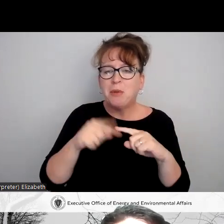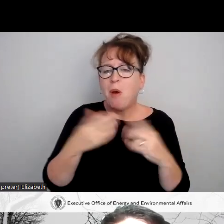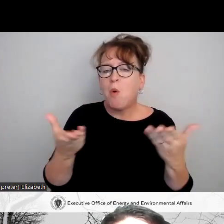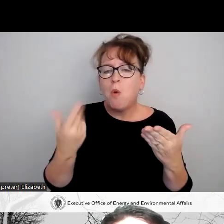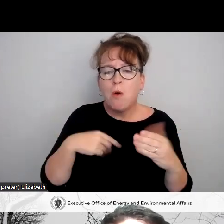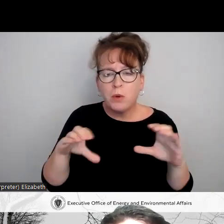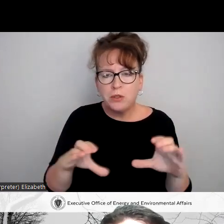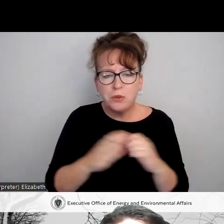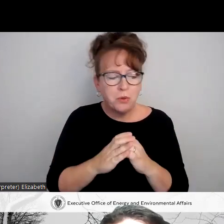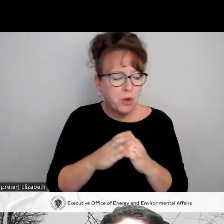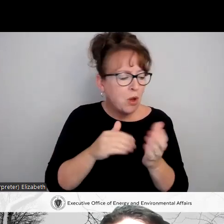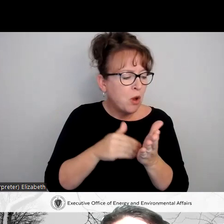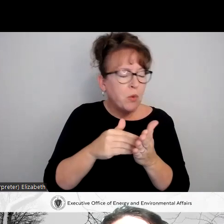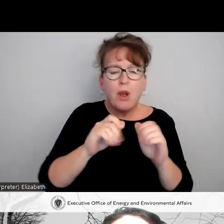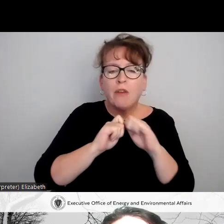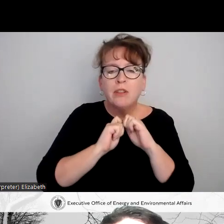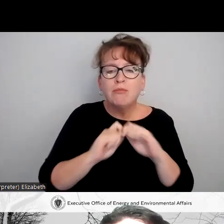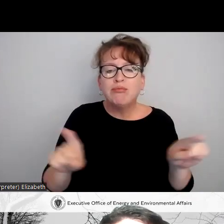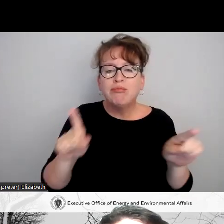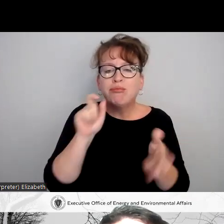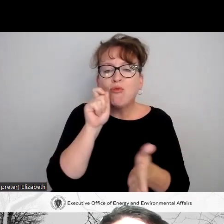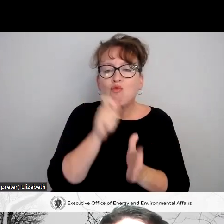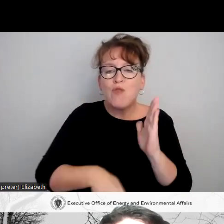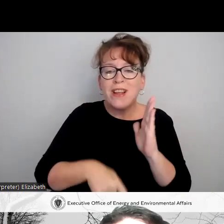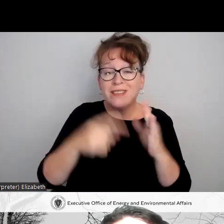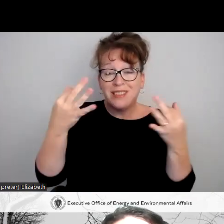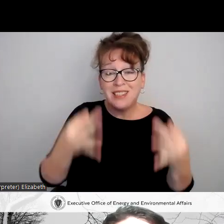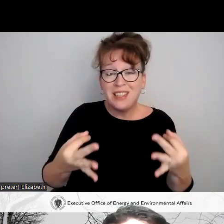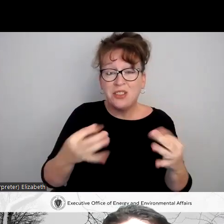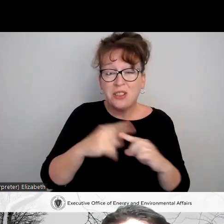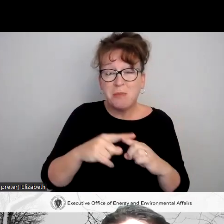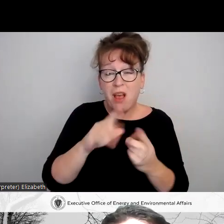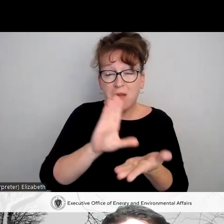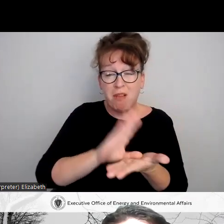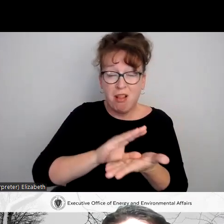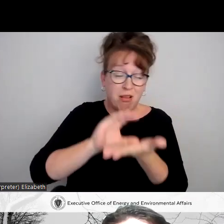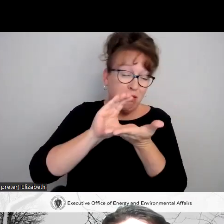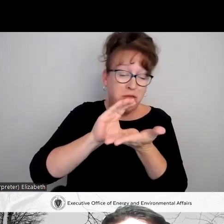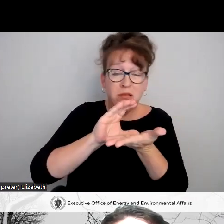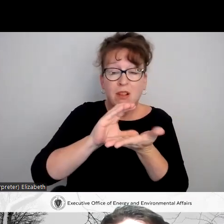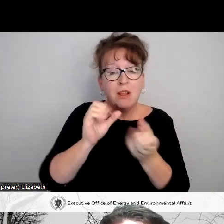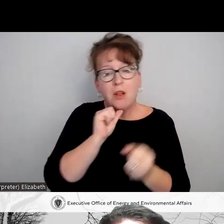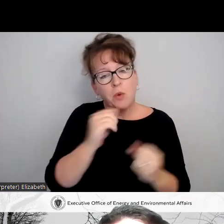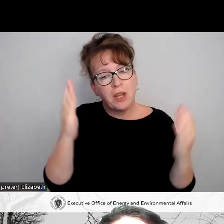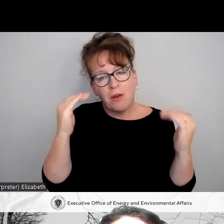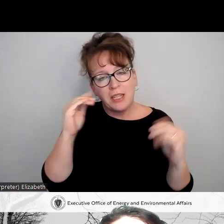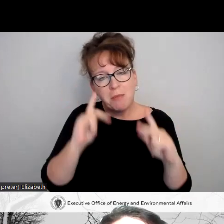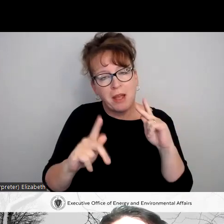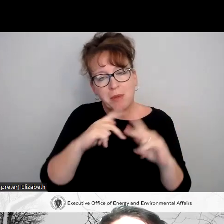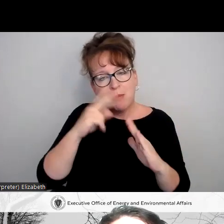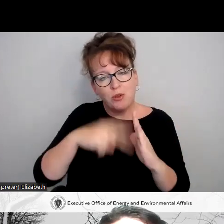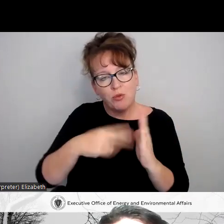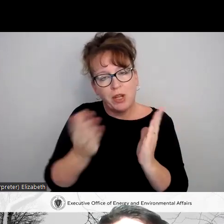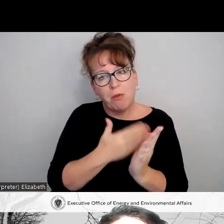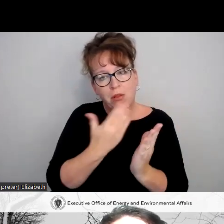frequently issue written decisions that are hundreds of pages long. We don't expect that many people are going to read them. So we